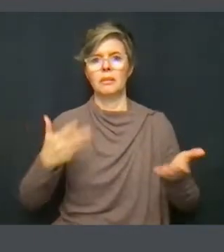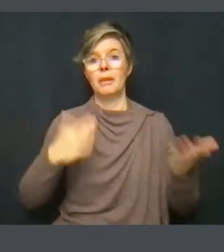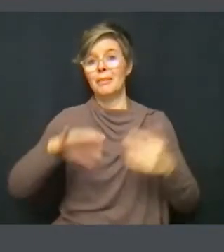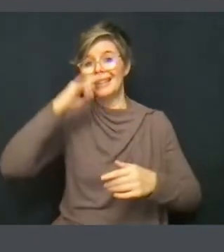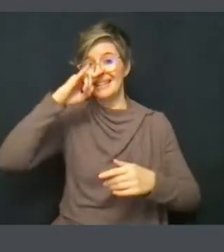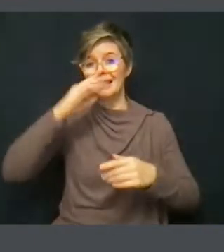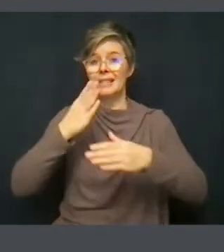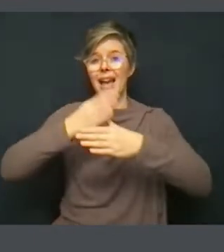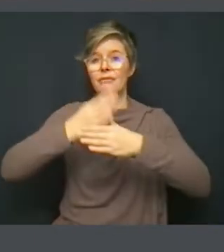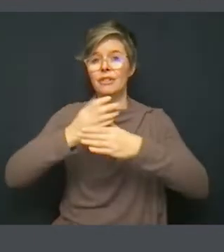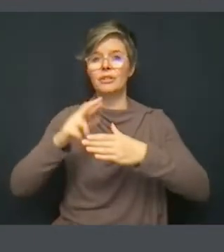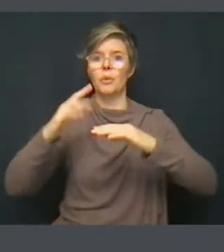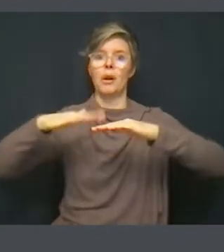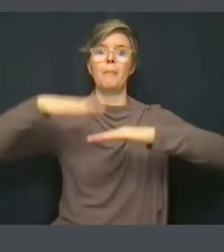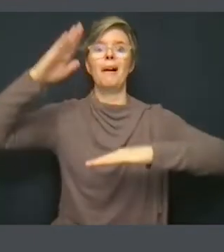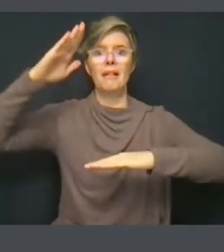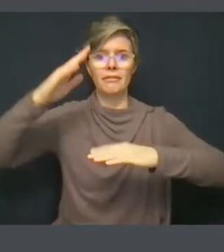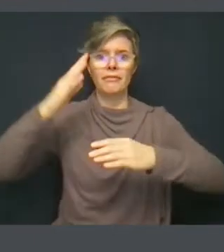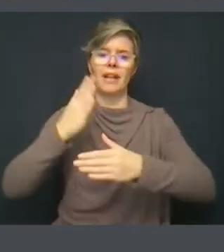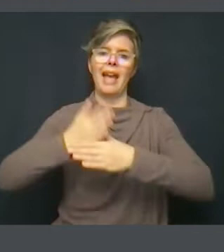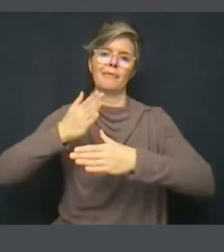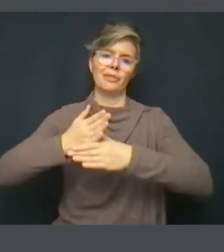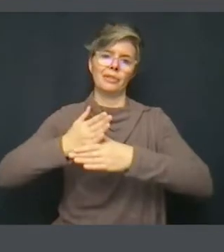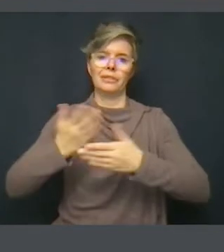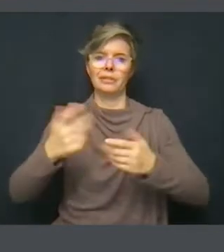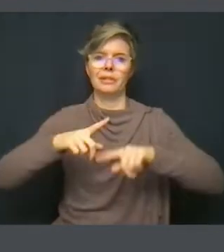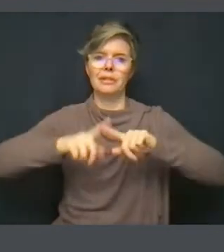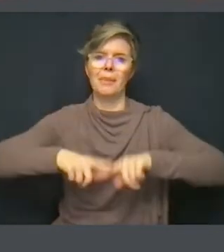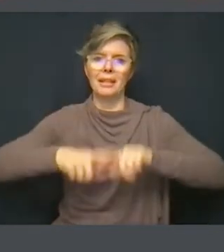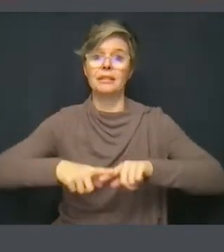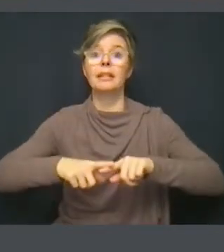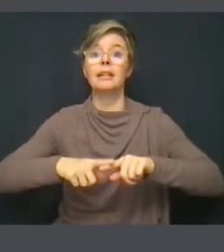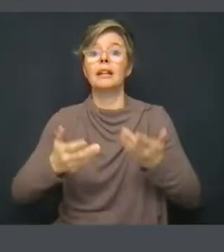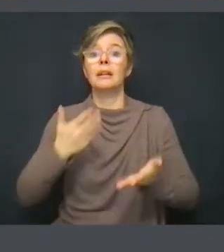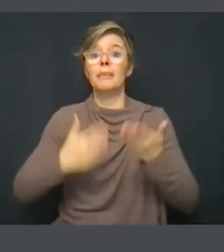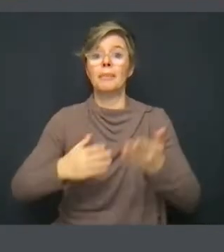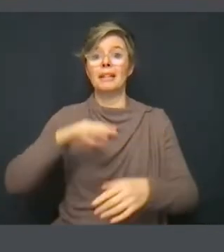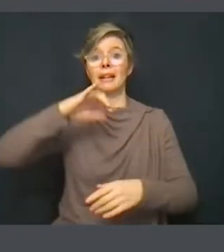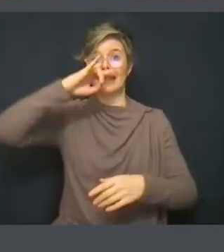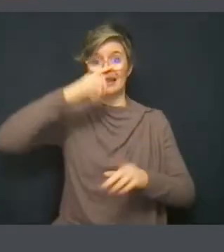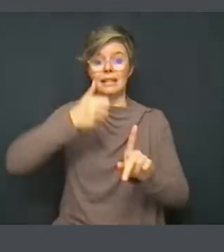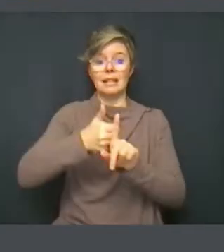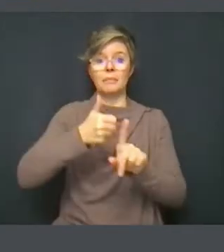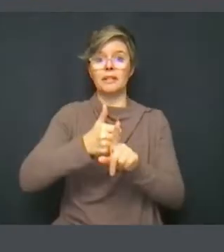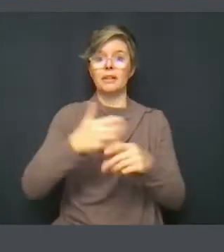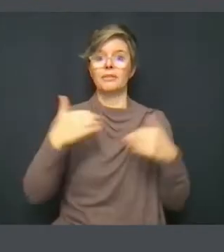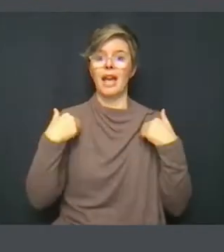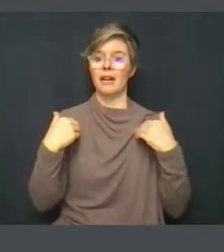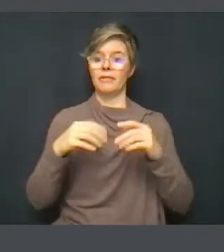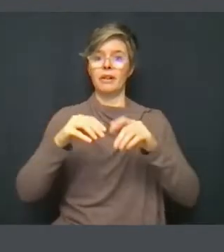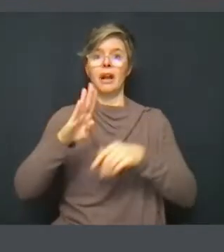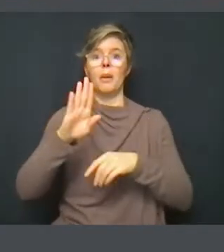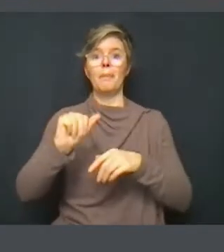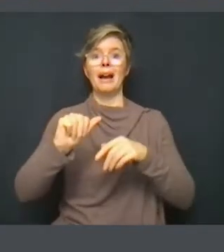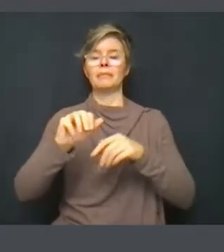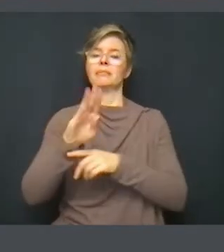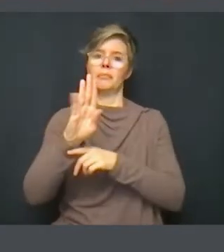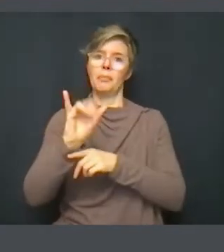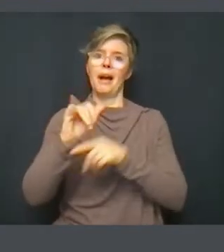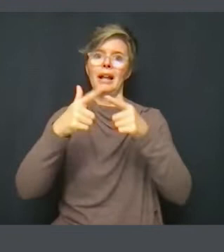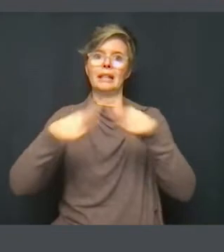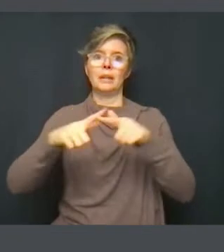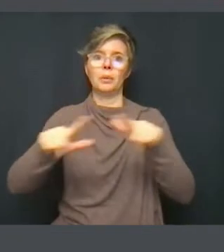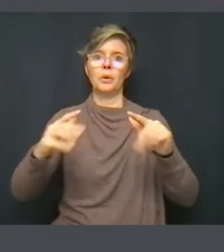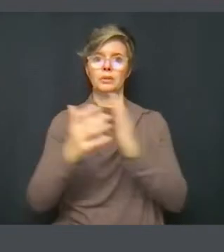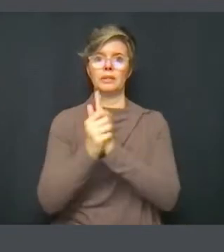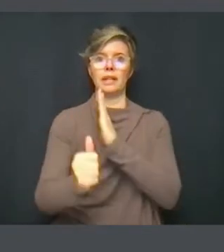average, or they might be like above average, right? So even a kid who seems to have balanced bilingual skills doesn't always mean that they're